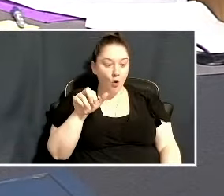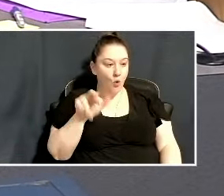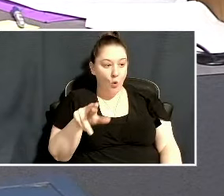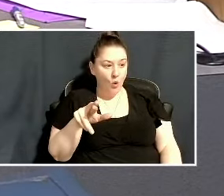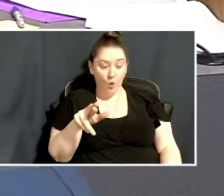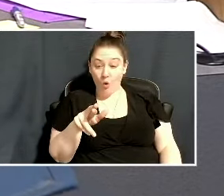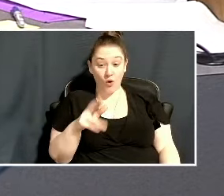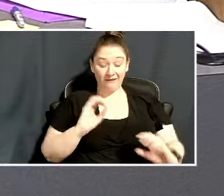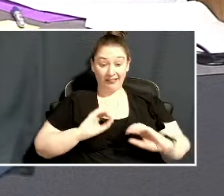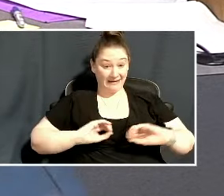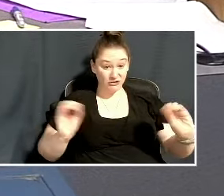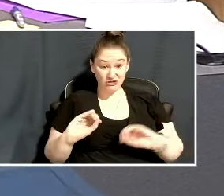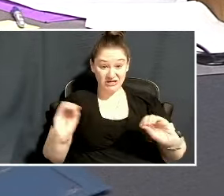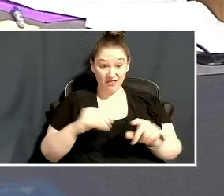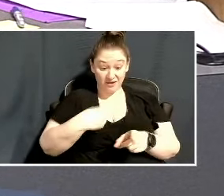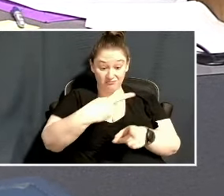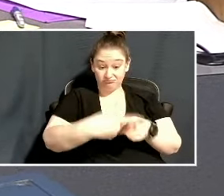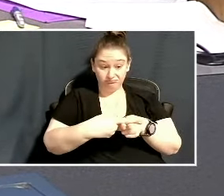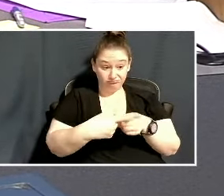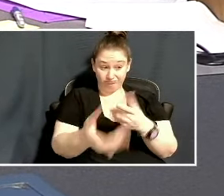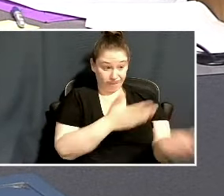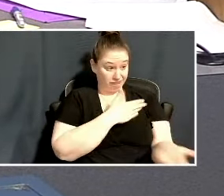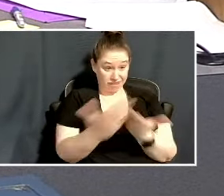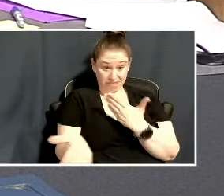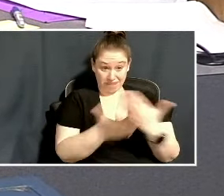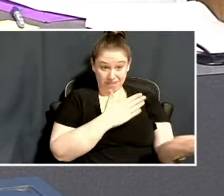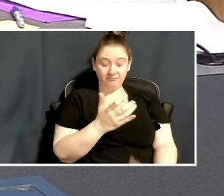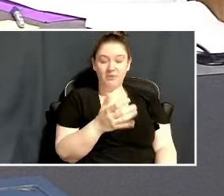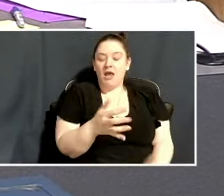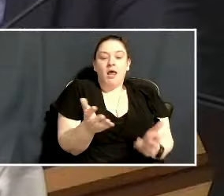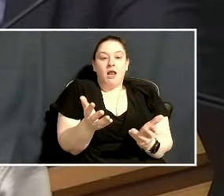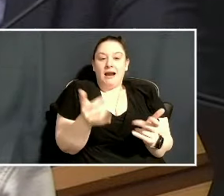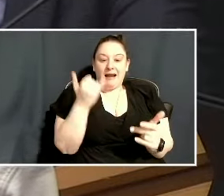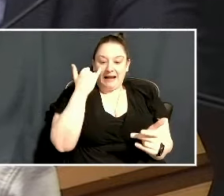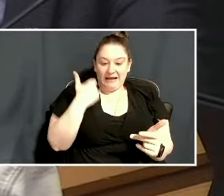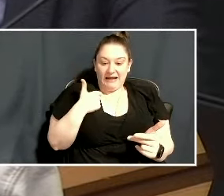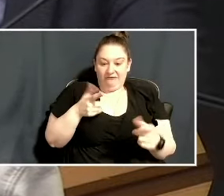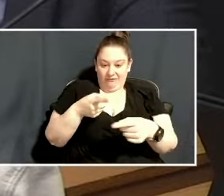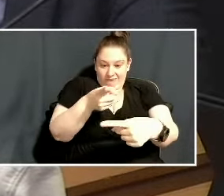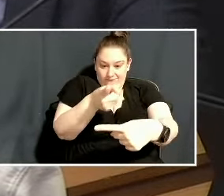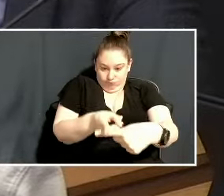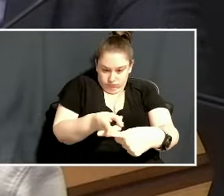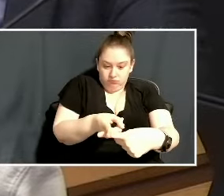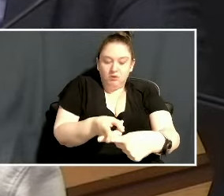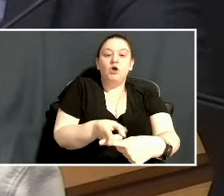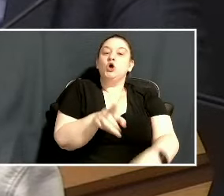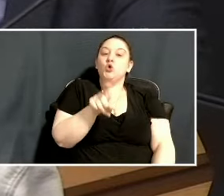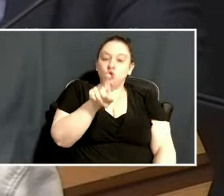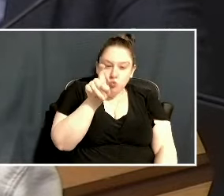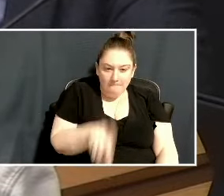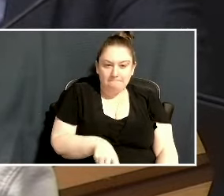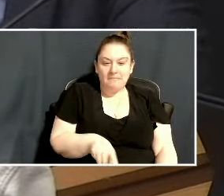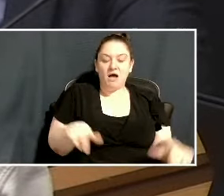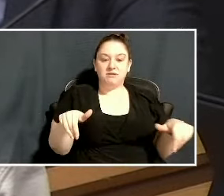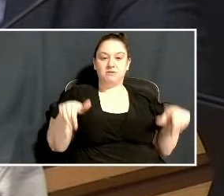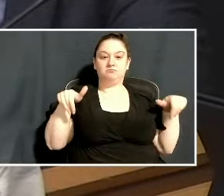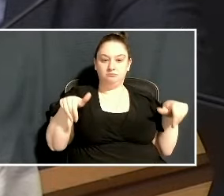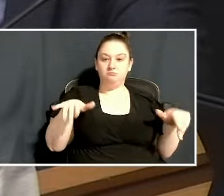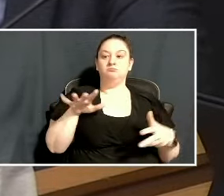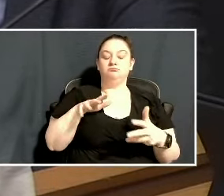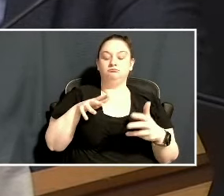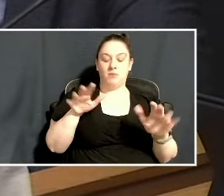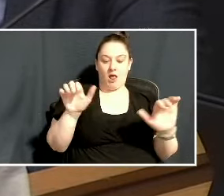unmarked intersection, corner to corner is always considered an intersection, you are always to yield to a blind pedestrian